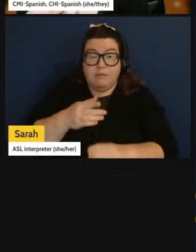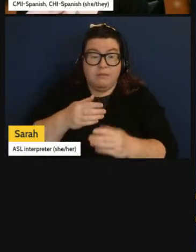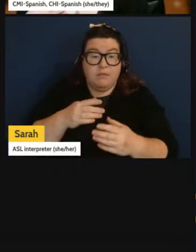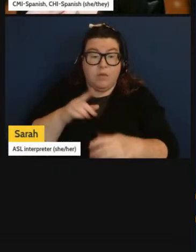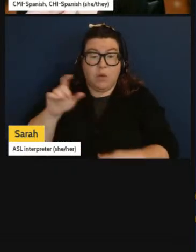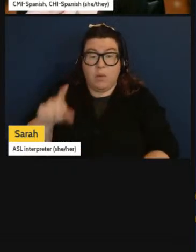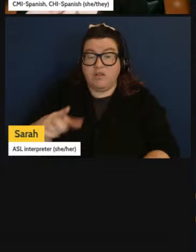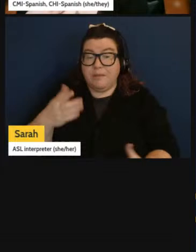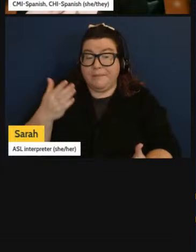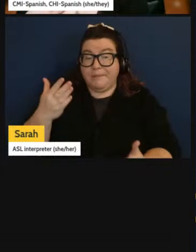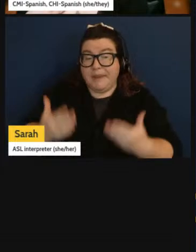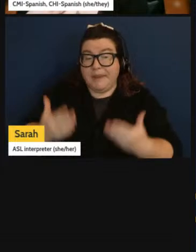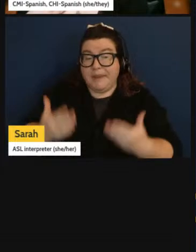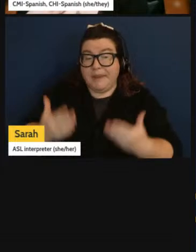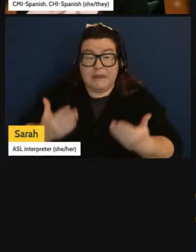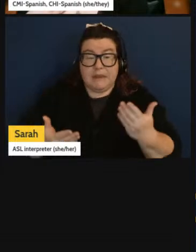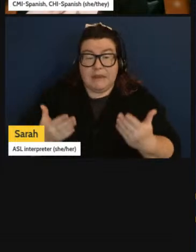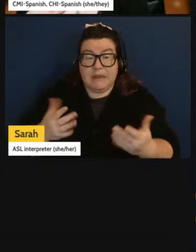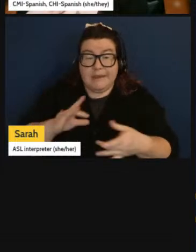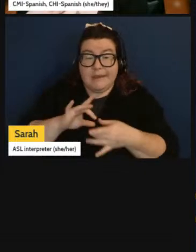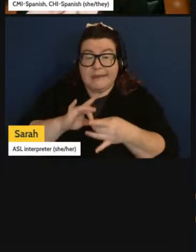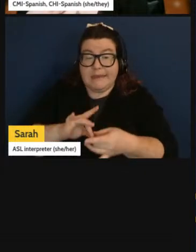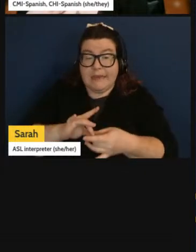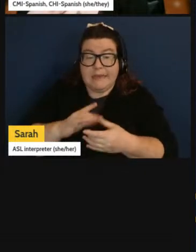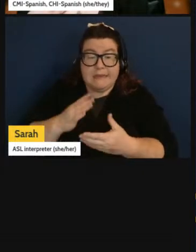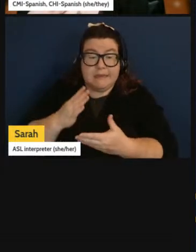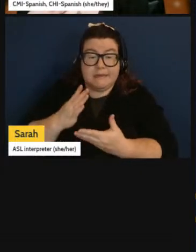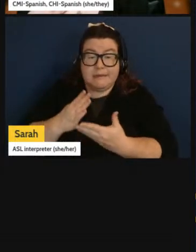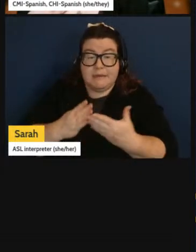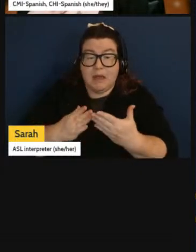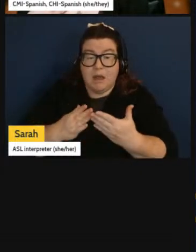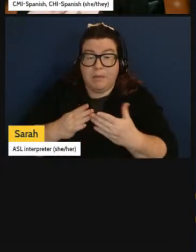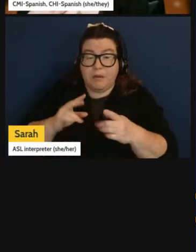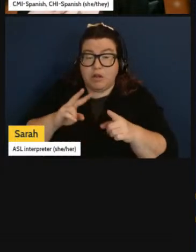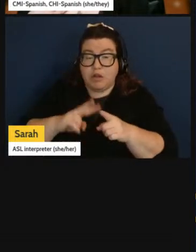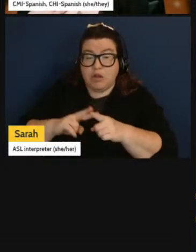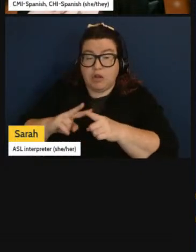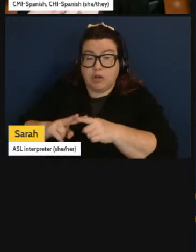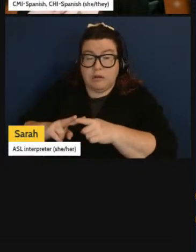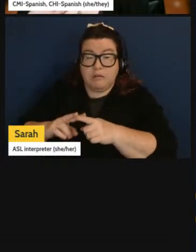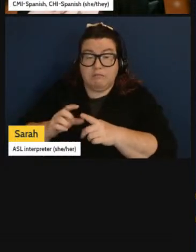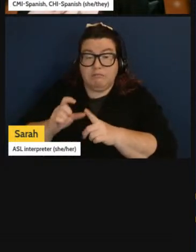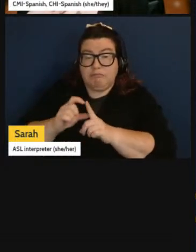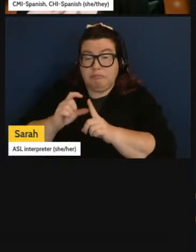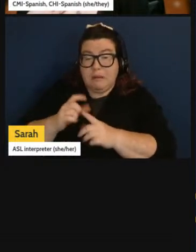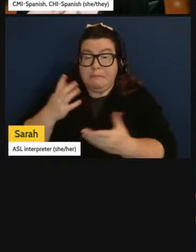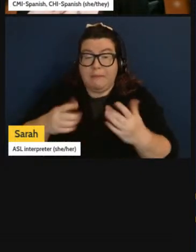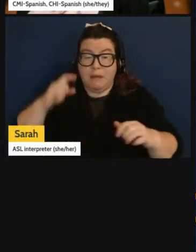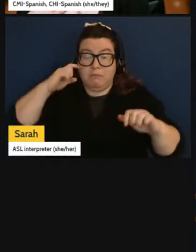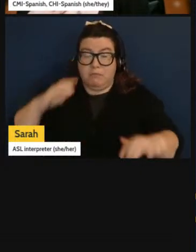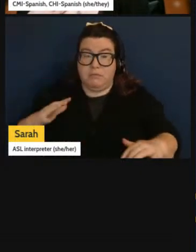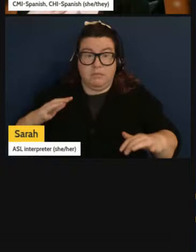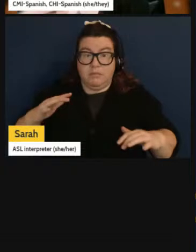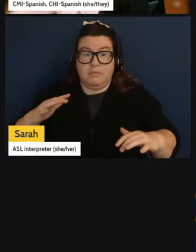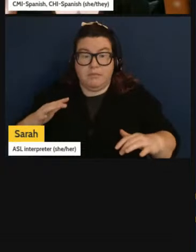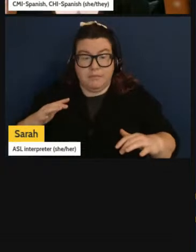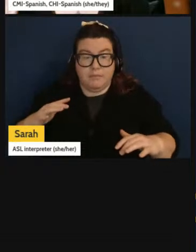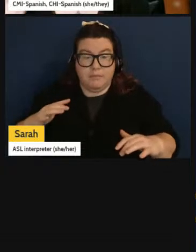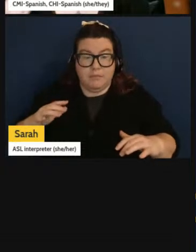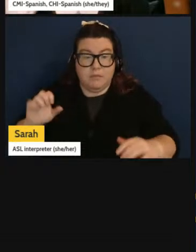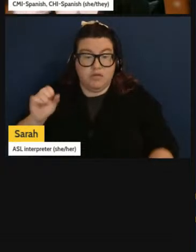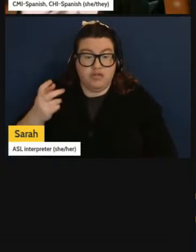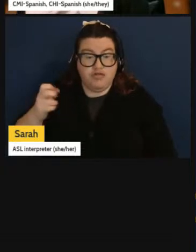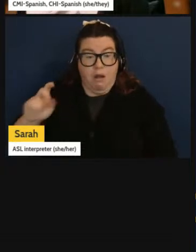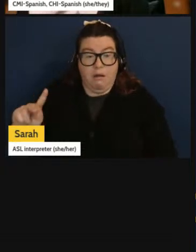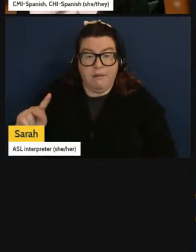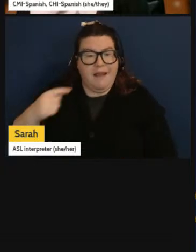may contain some terminology that people might find shocking, but I think it's an